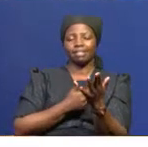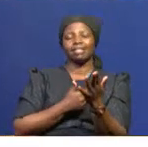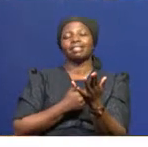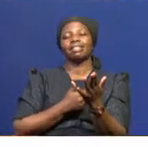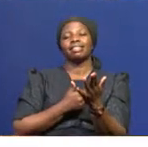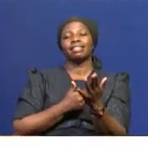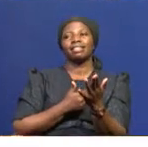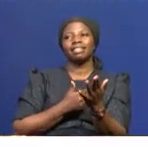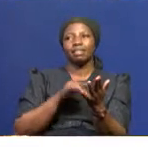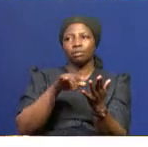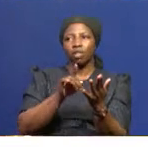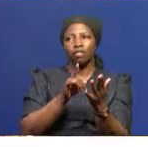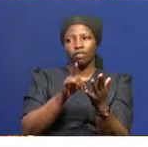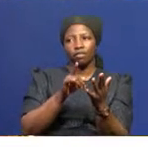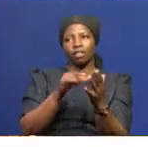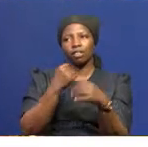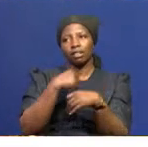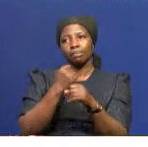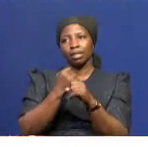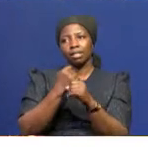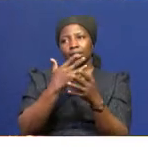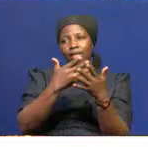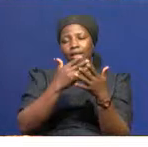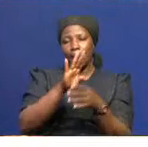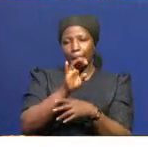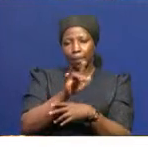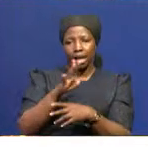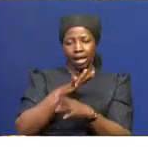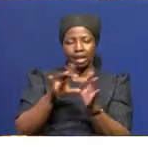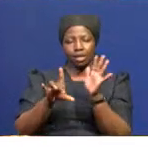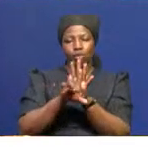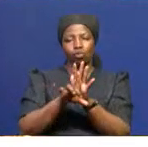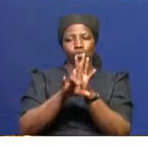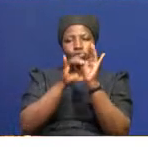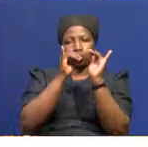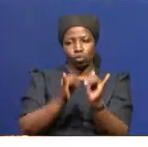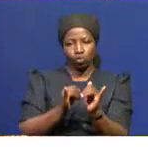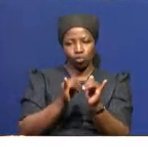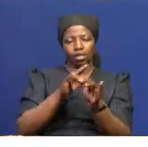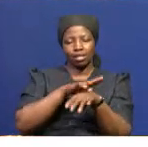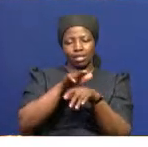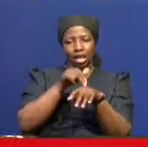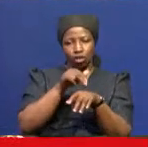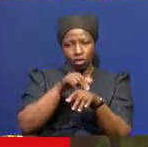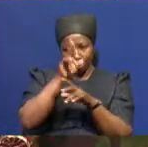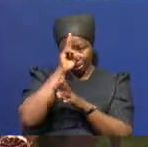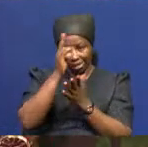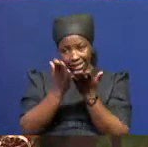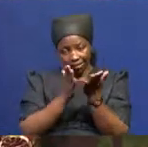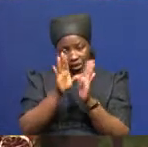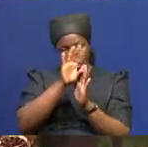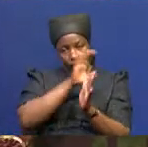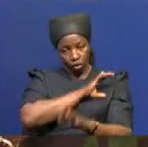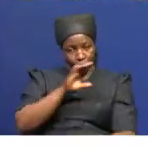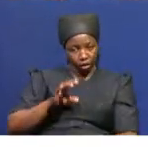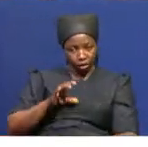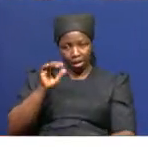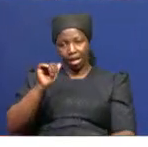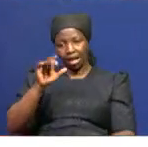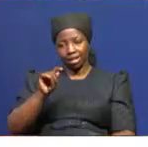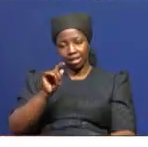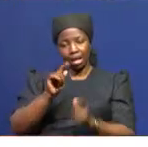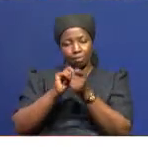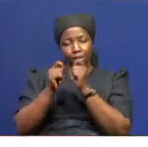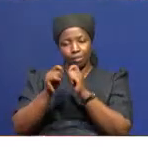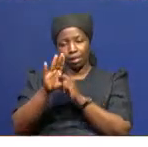and new legislation were deployed. The National Police Service Commission Act Amendment Bill to provide